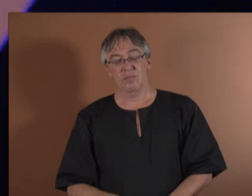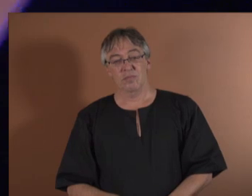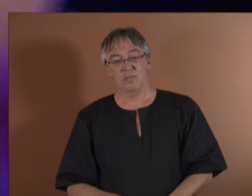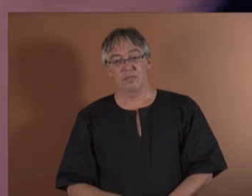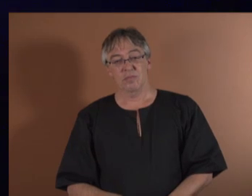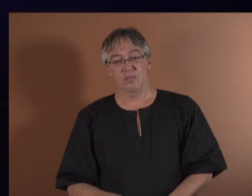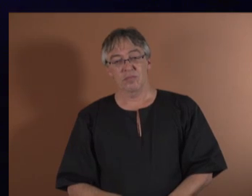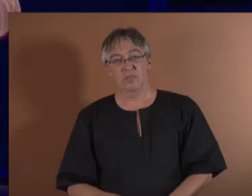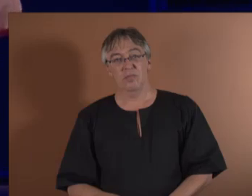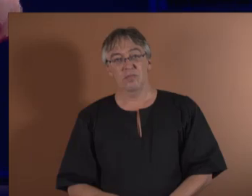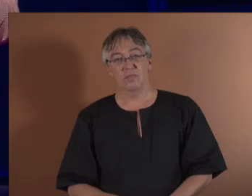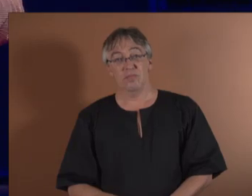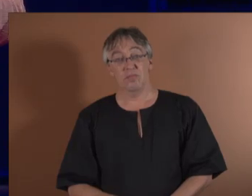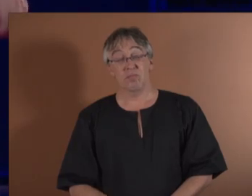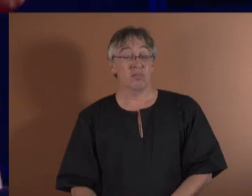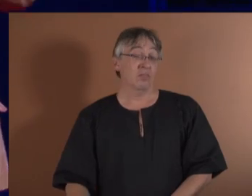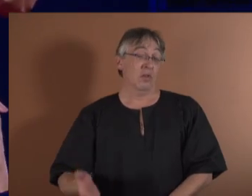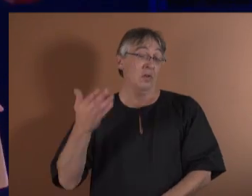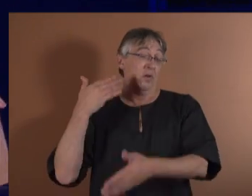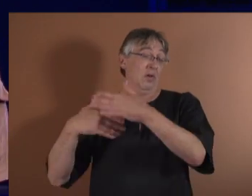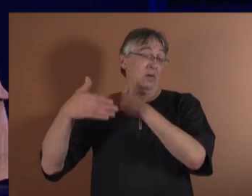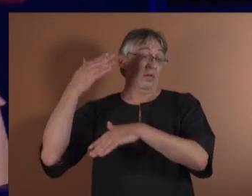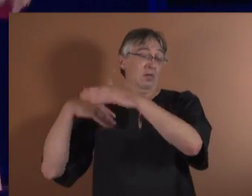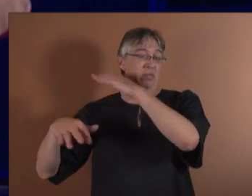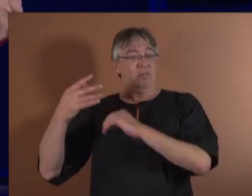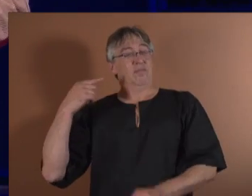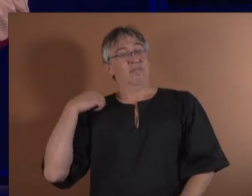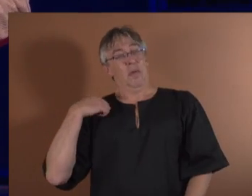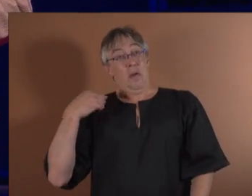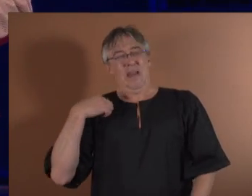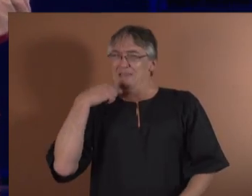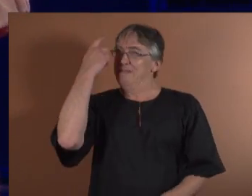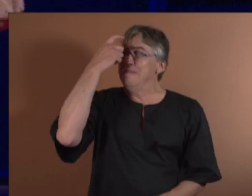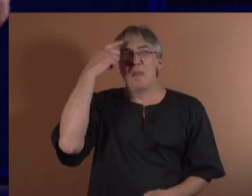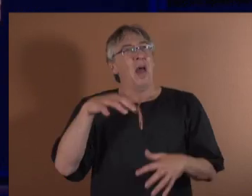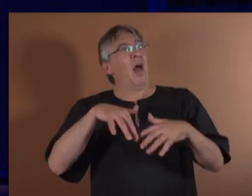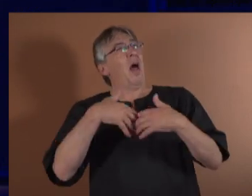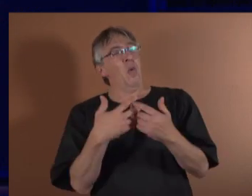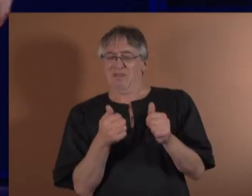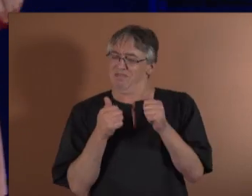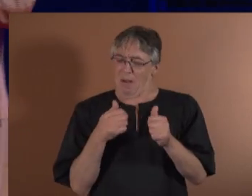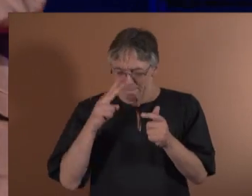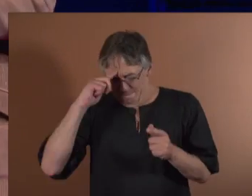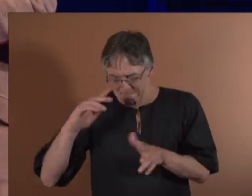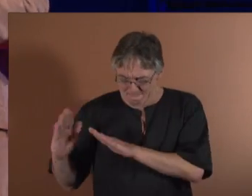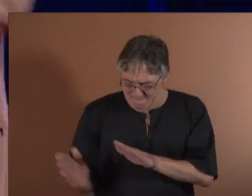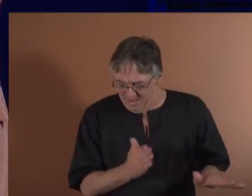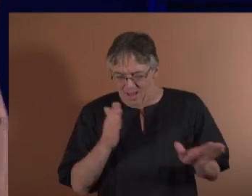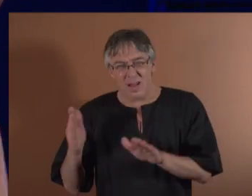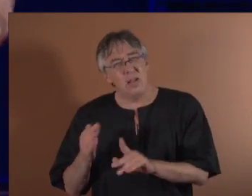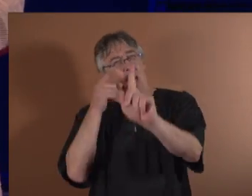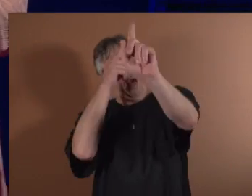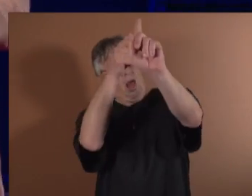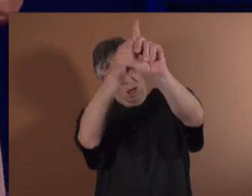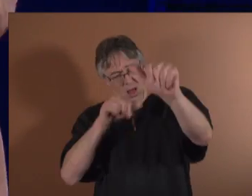Now, years ago, I was quite curious about what's the best way to plan. I didn't seem to see any particular planning model that worked